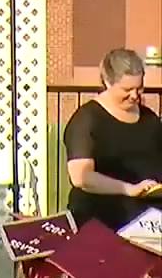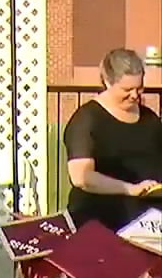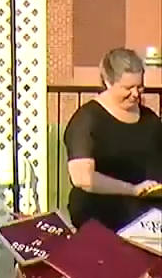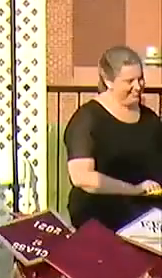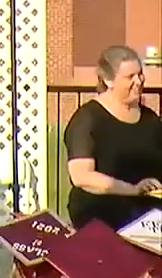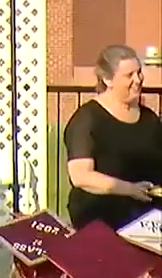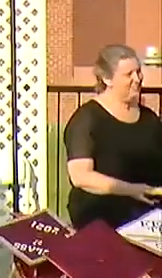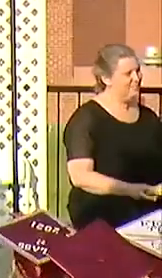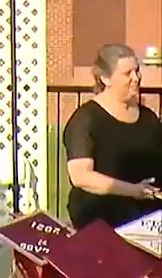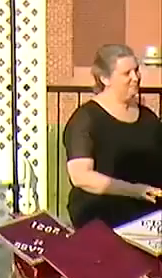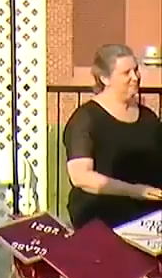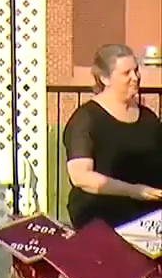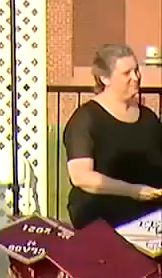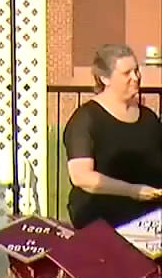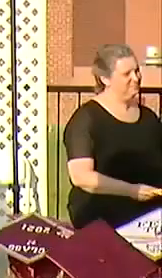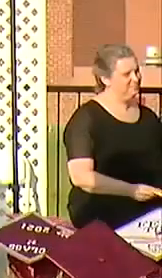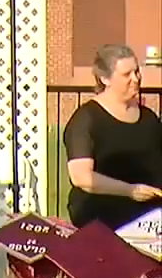Nicholas Harmon Boyd.